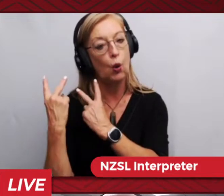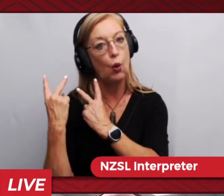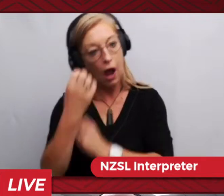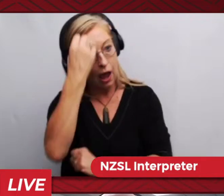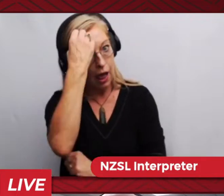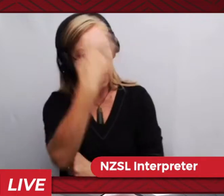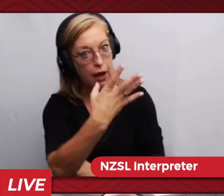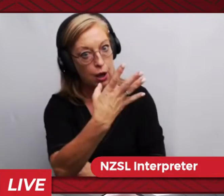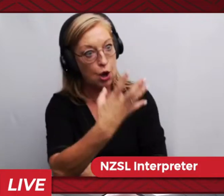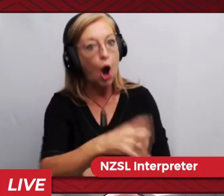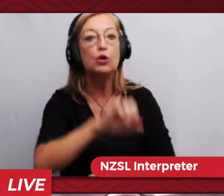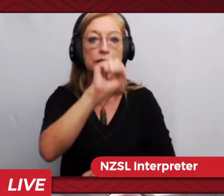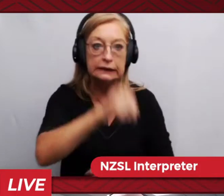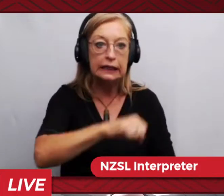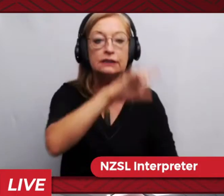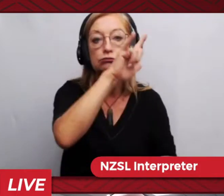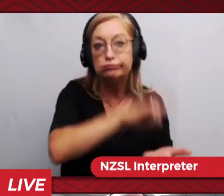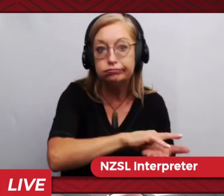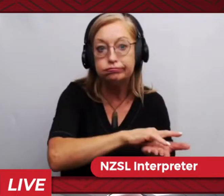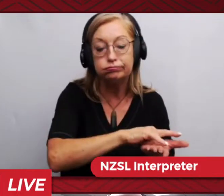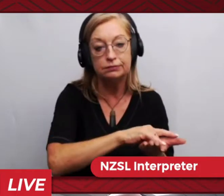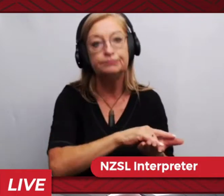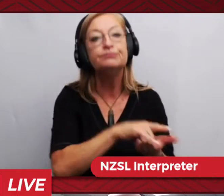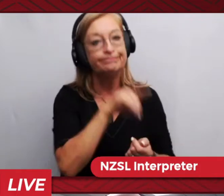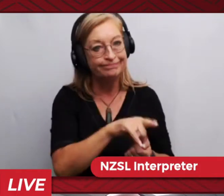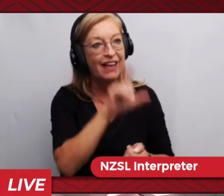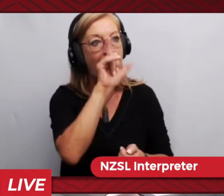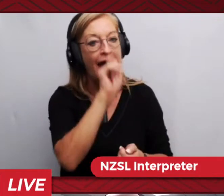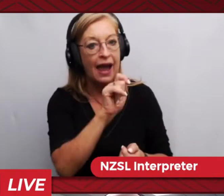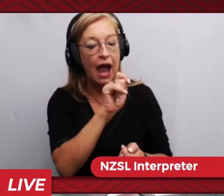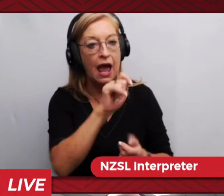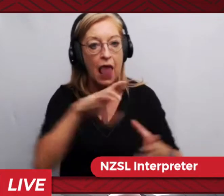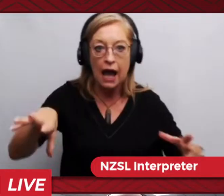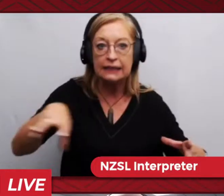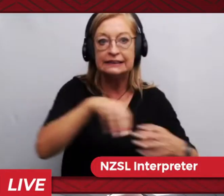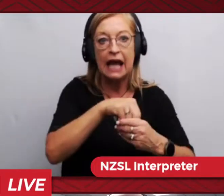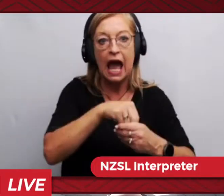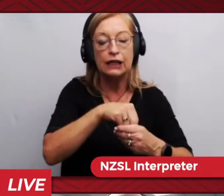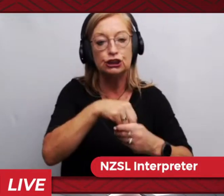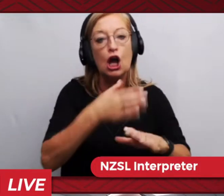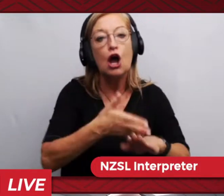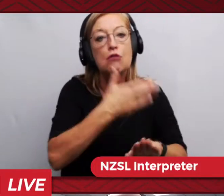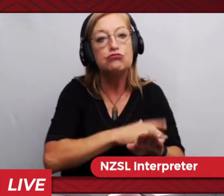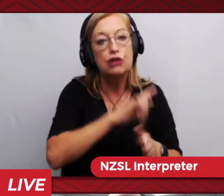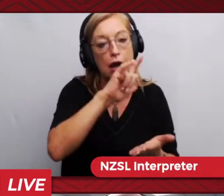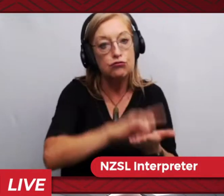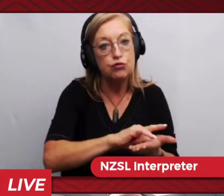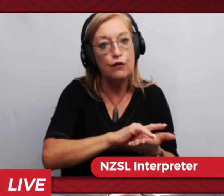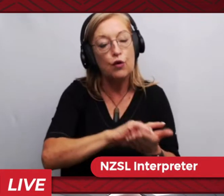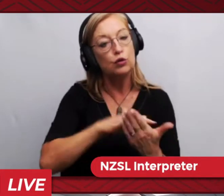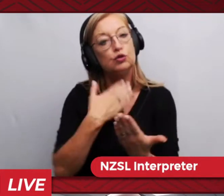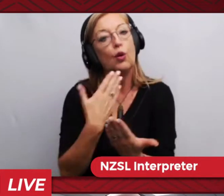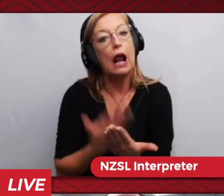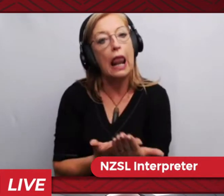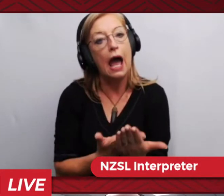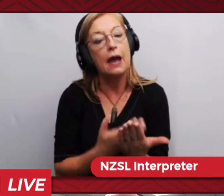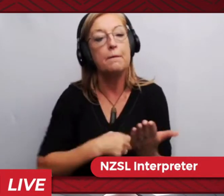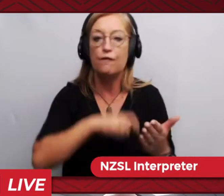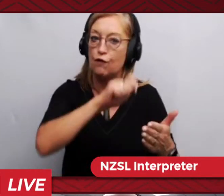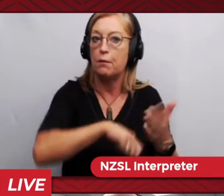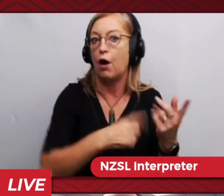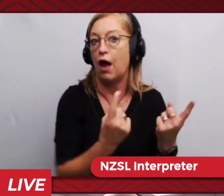been pre-approved, and then you'll be able to attach your pre-approval when you make your claim for your purchases.